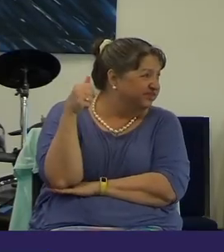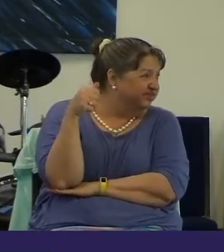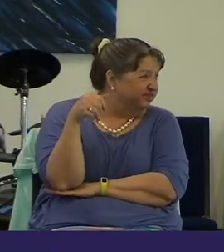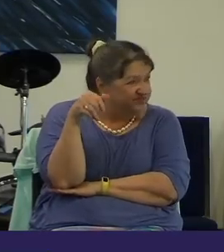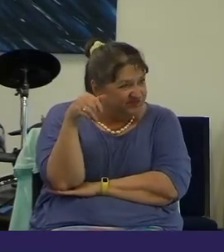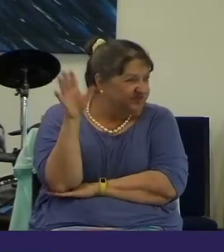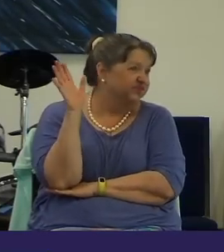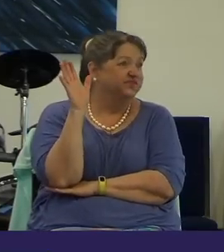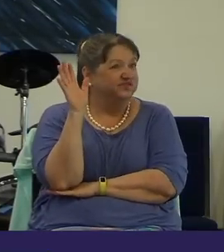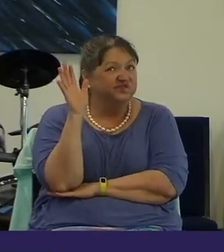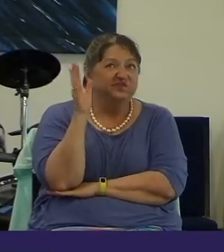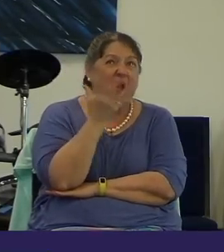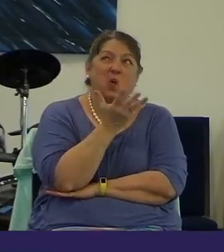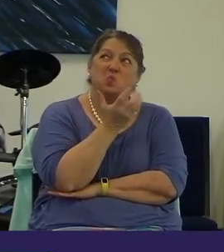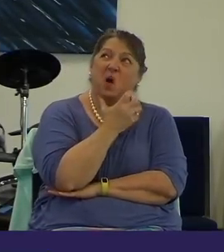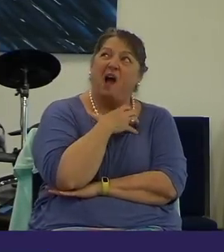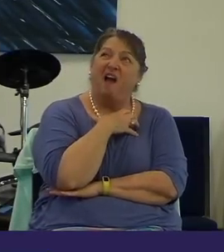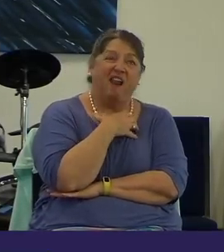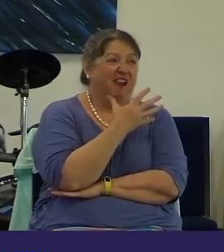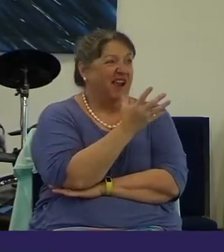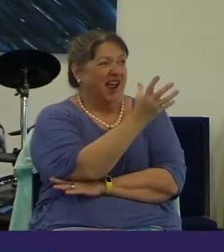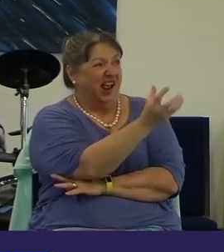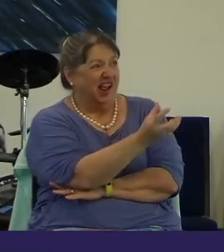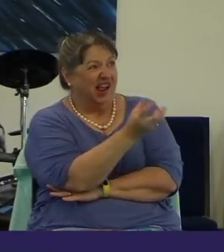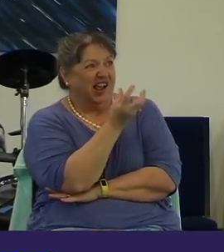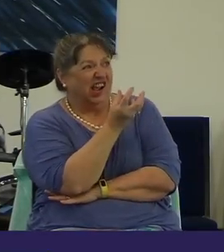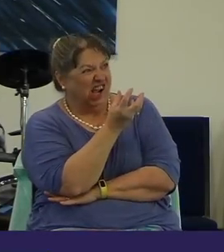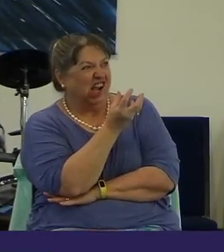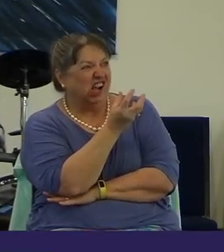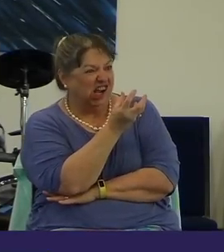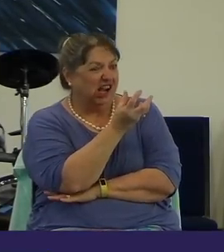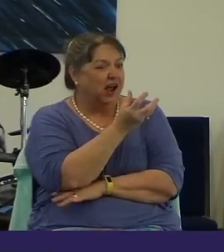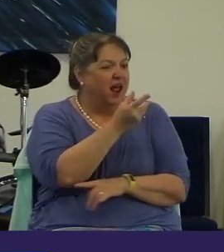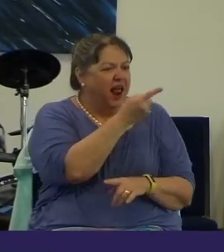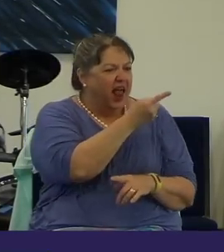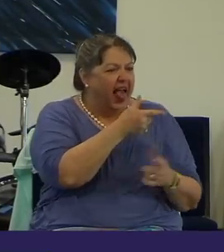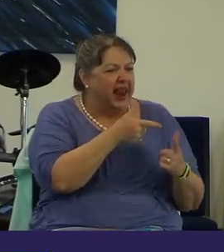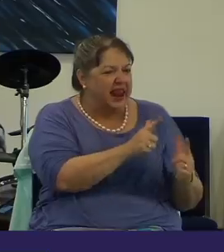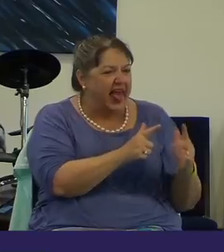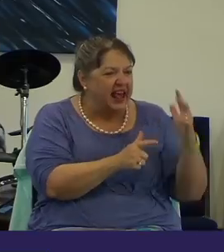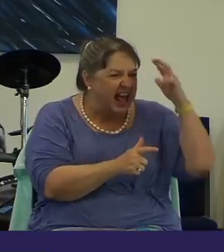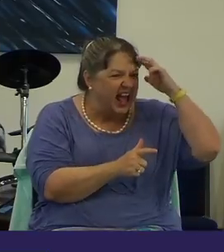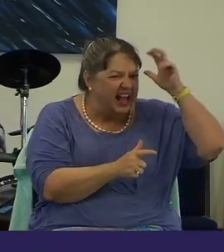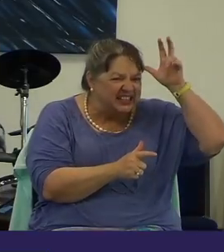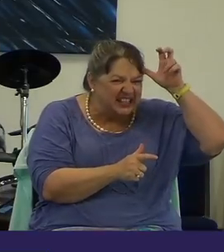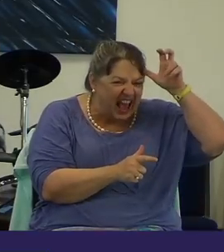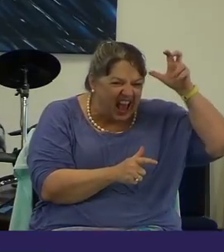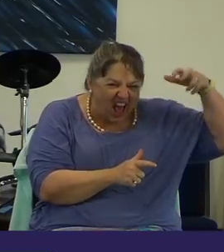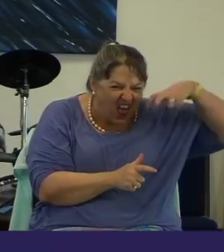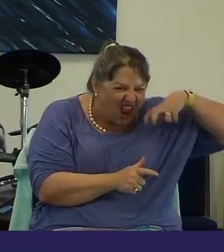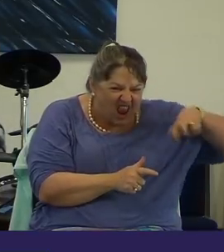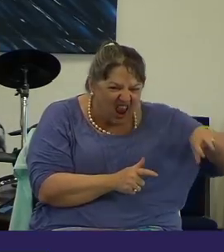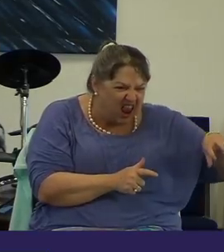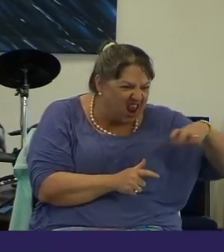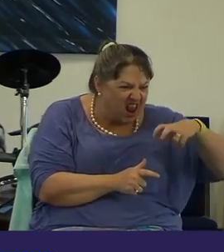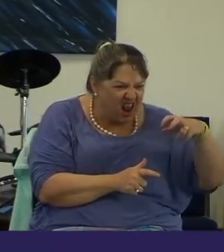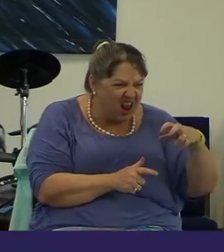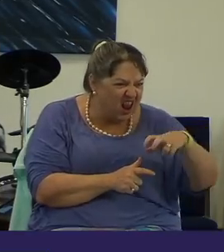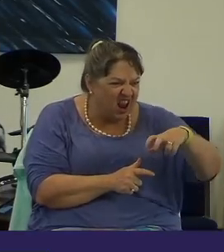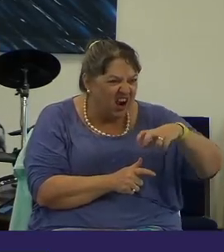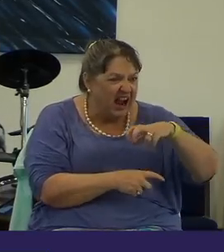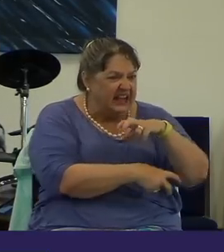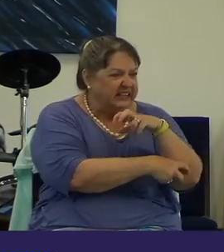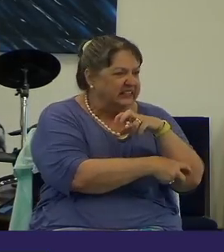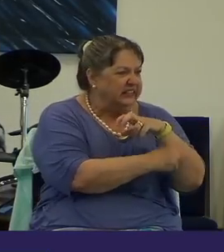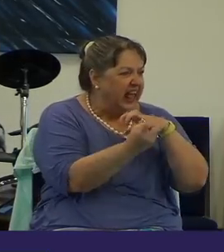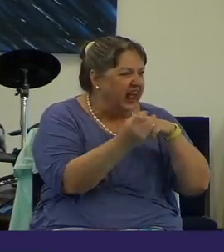put aside everything that God said, and allowed this slimy, sneaky serpent, Satan, to take the word of God from their hearts